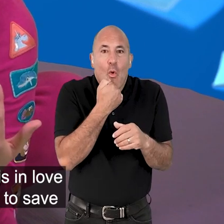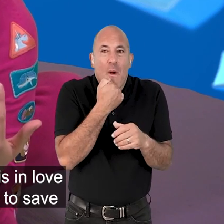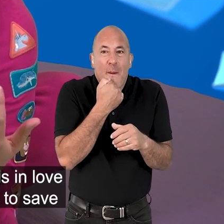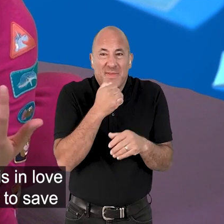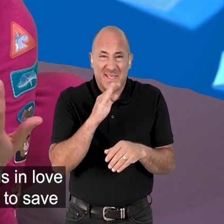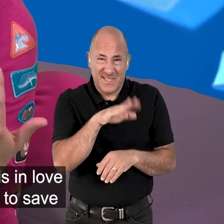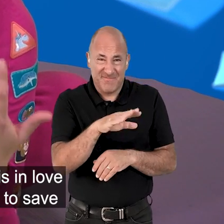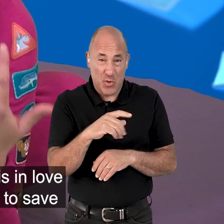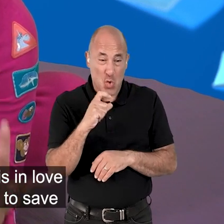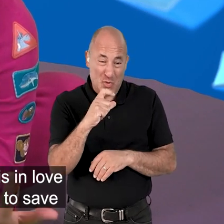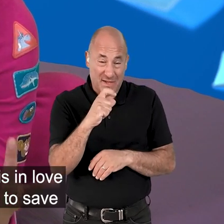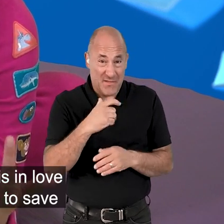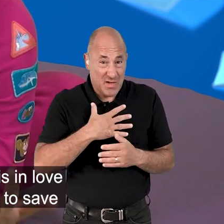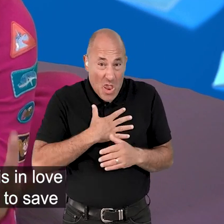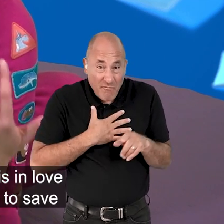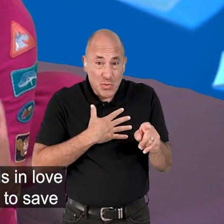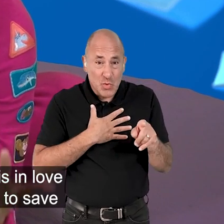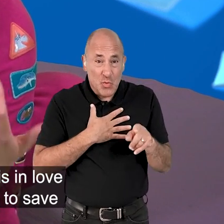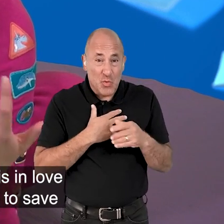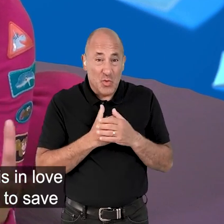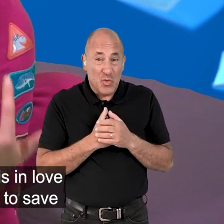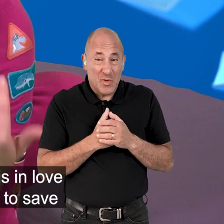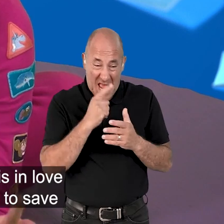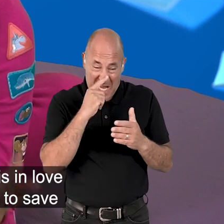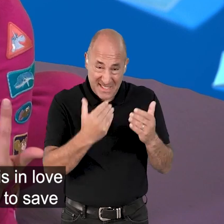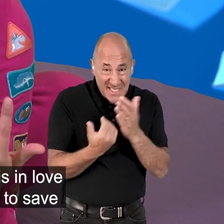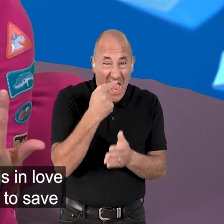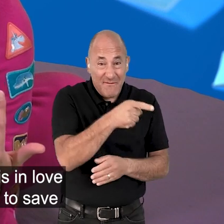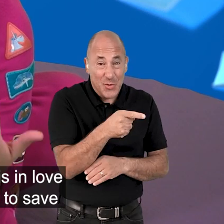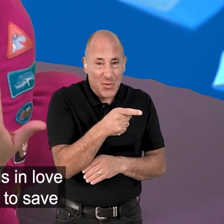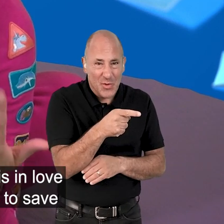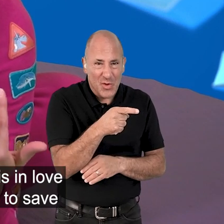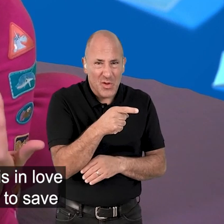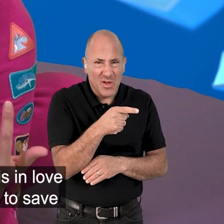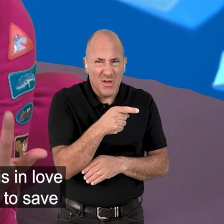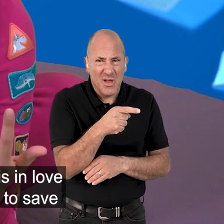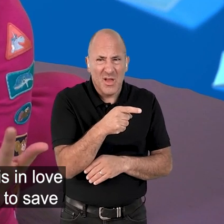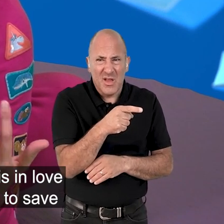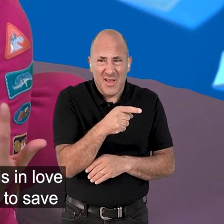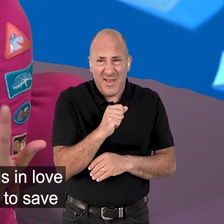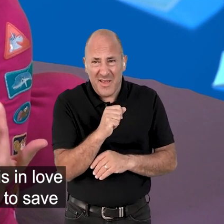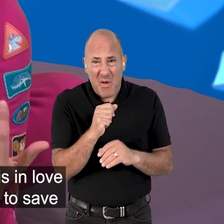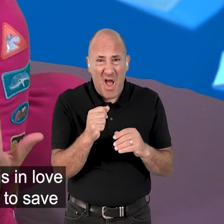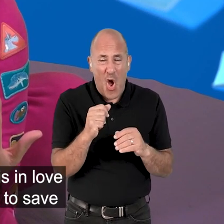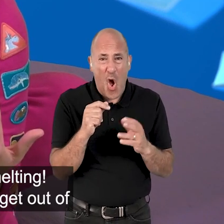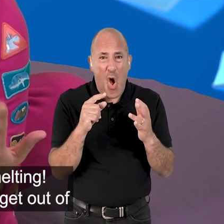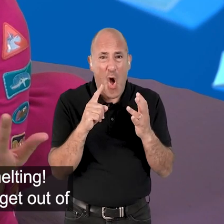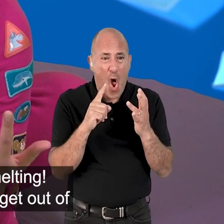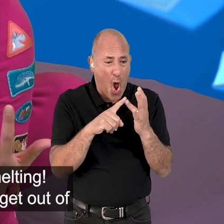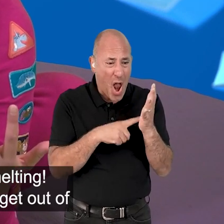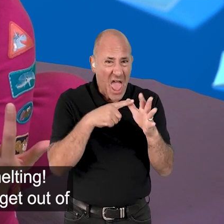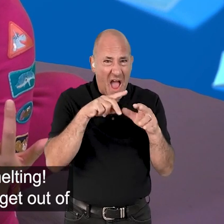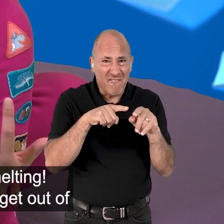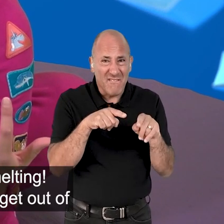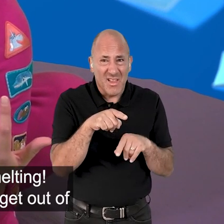and he tells her that Kristoff is in love with her and that he will be able to save her.